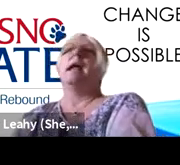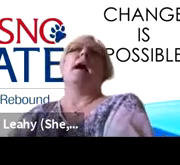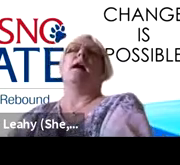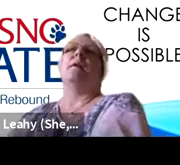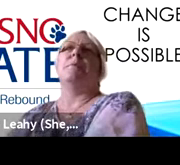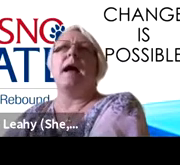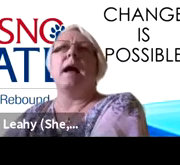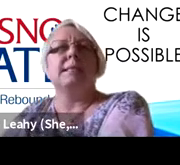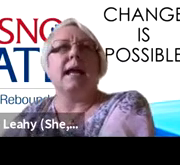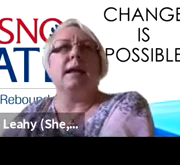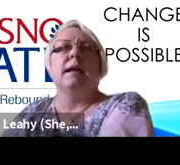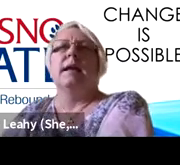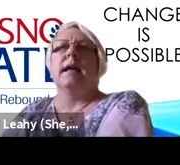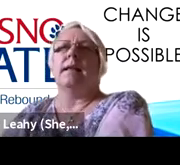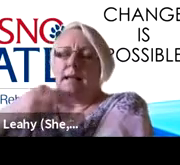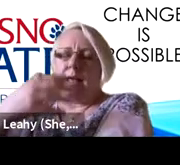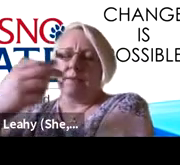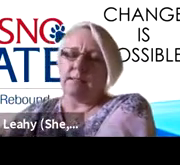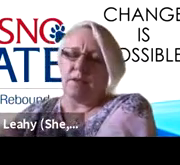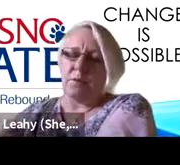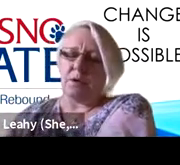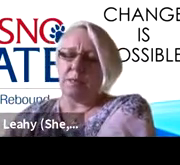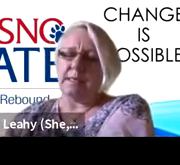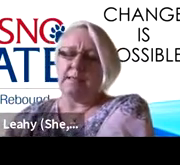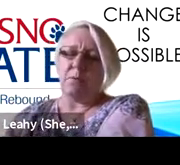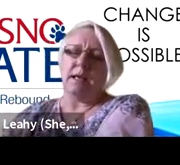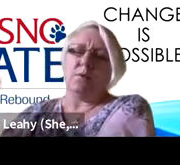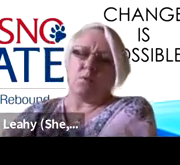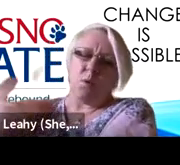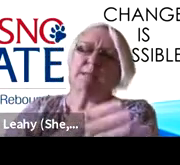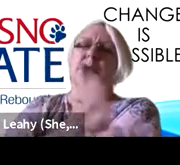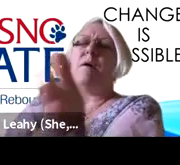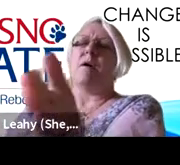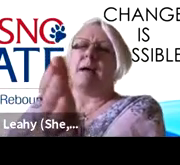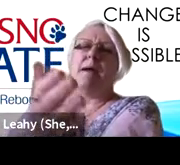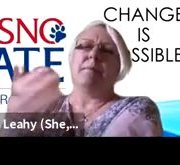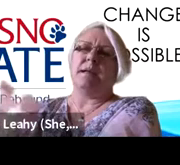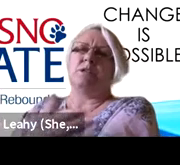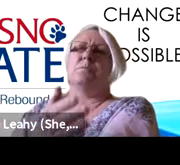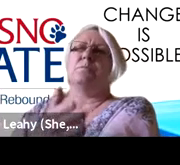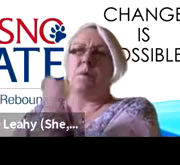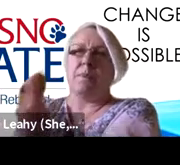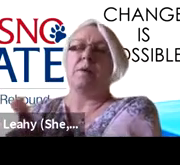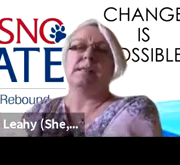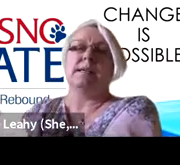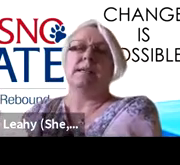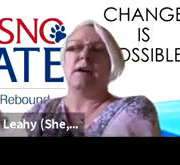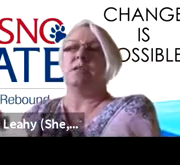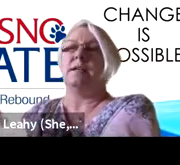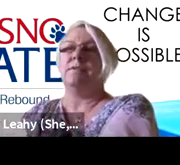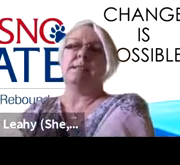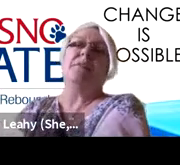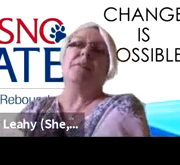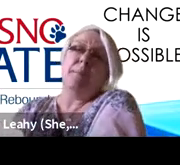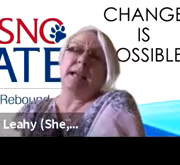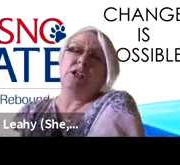happen, perhaps they, and again, this is another one of the reasons that we want to be part of that pipeline in terms of when the person